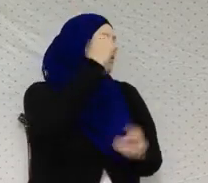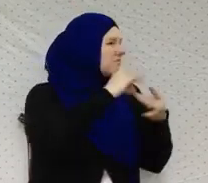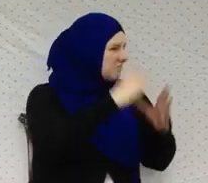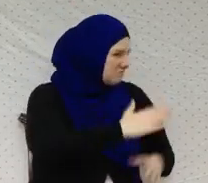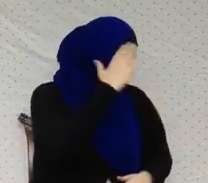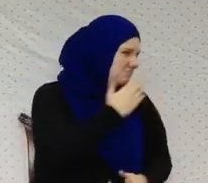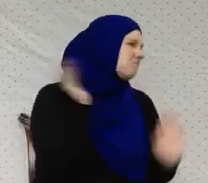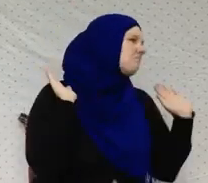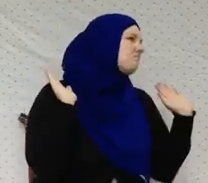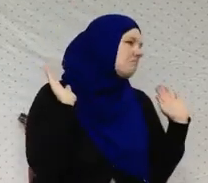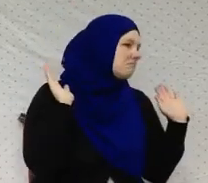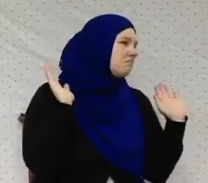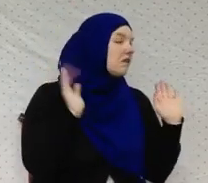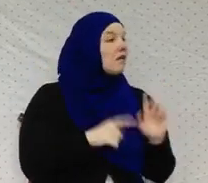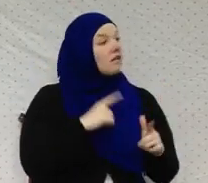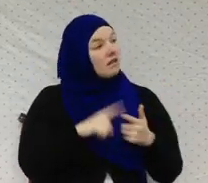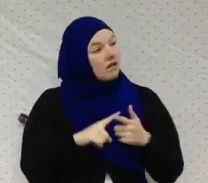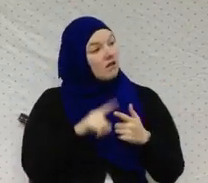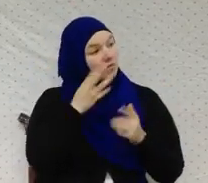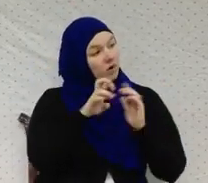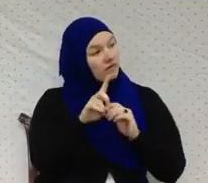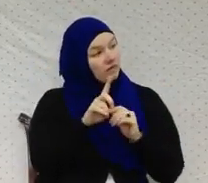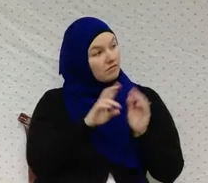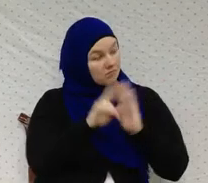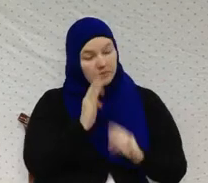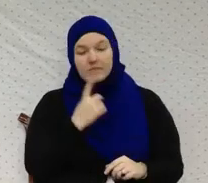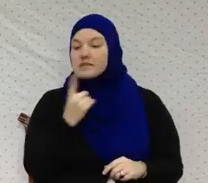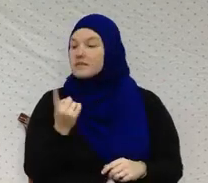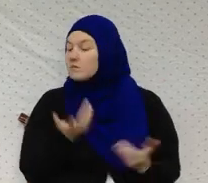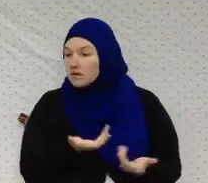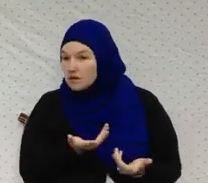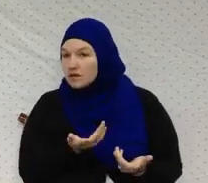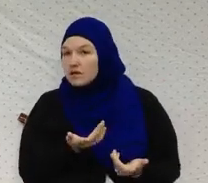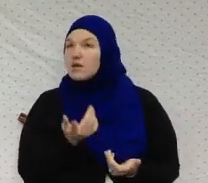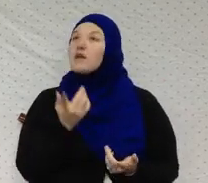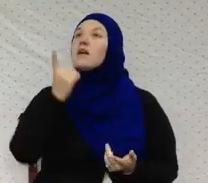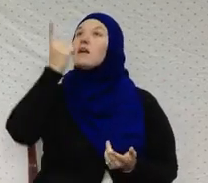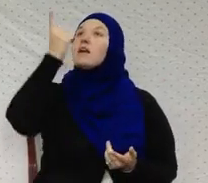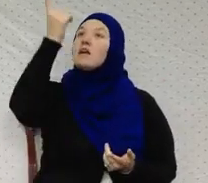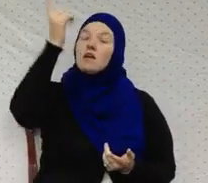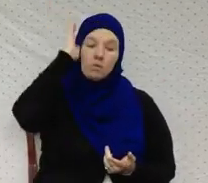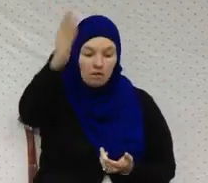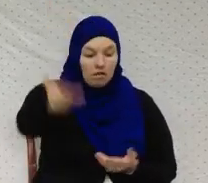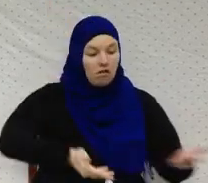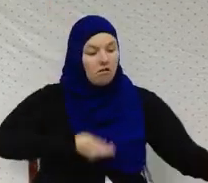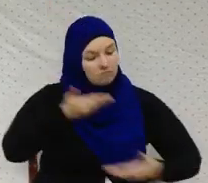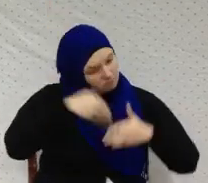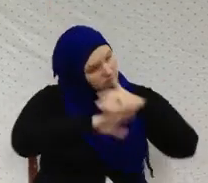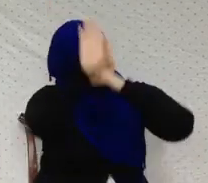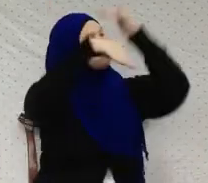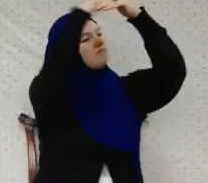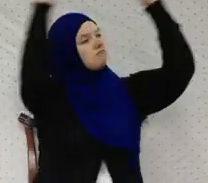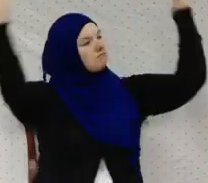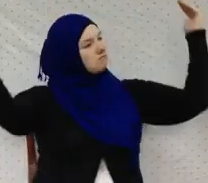a'lam. Allah and His Messenger know best. Then he says that he would enter them